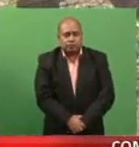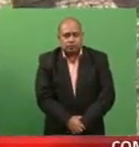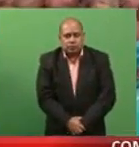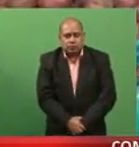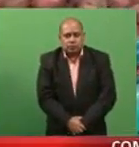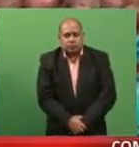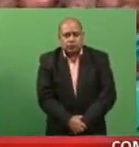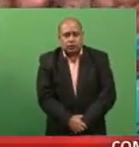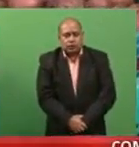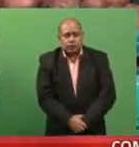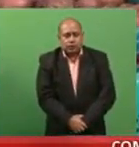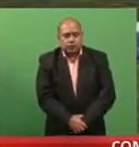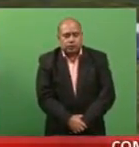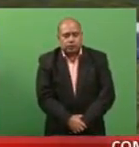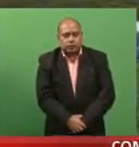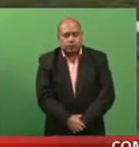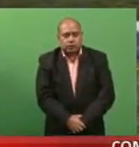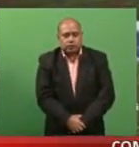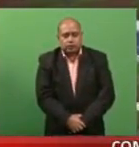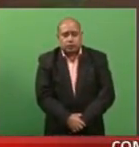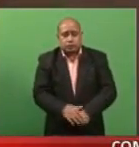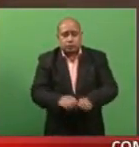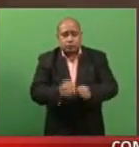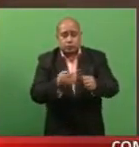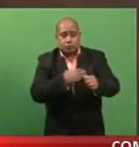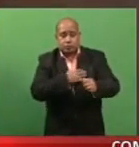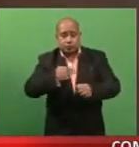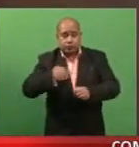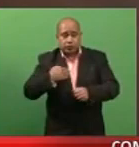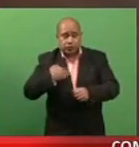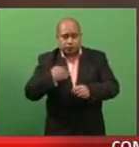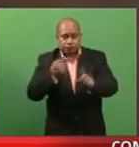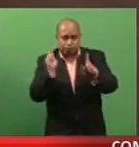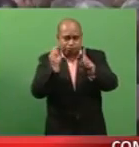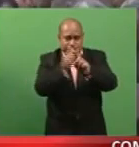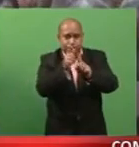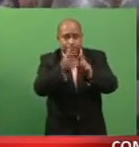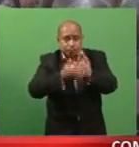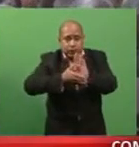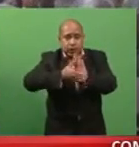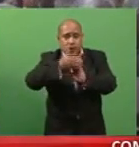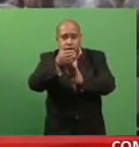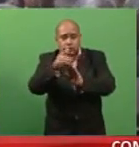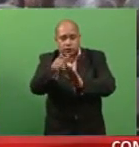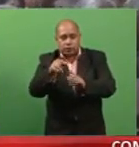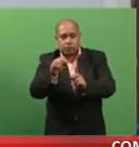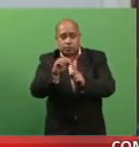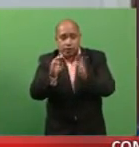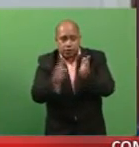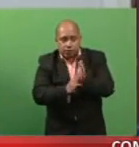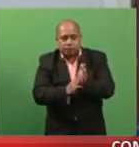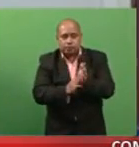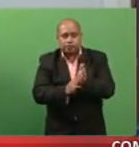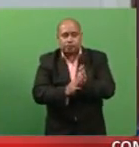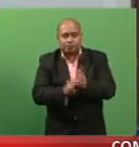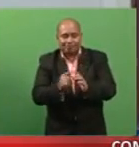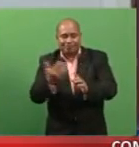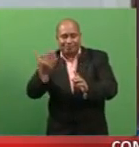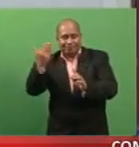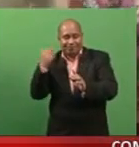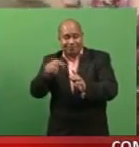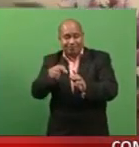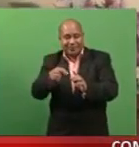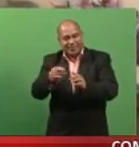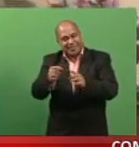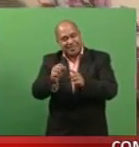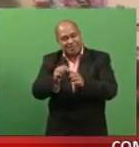Up ahead, Agriculture Ministry sets high targets. And tributes pour in for former PM. Details after